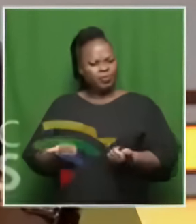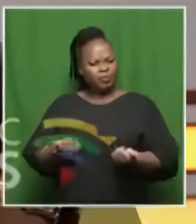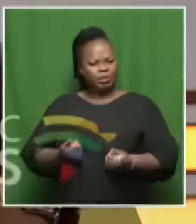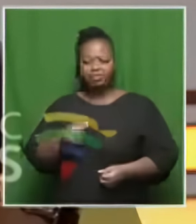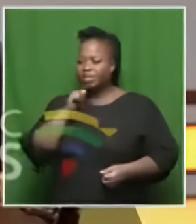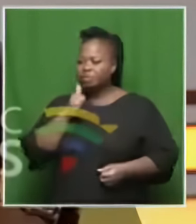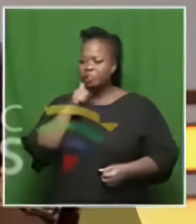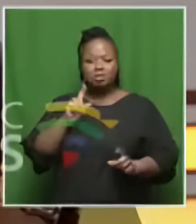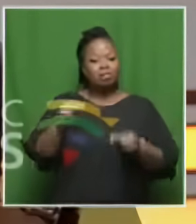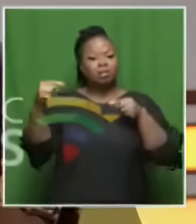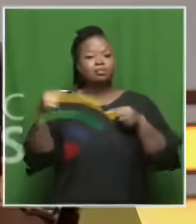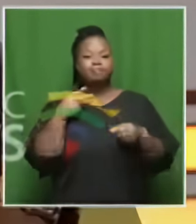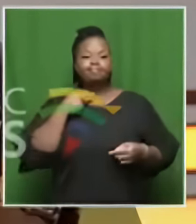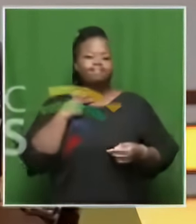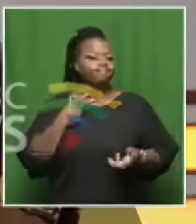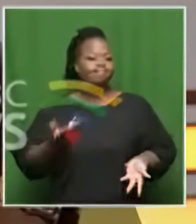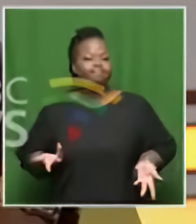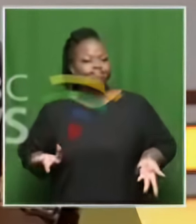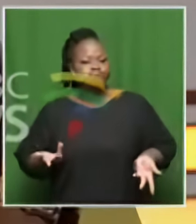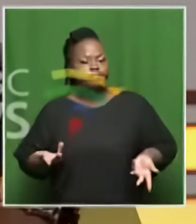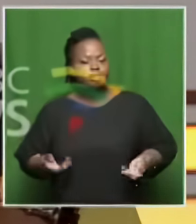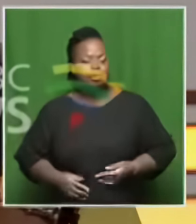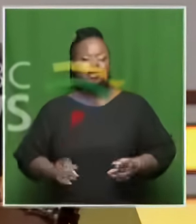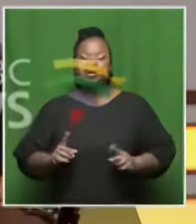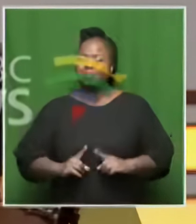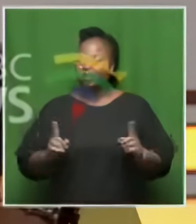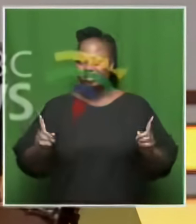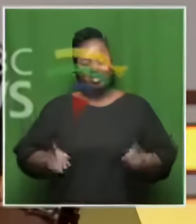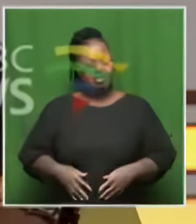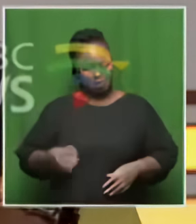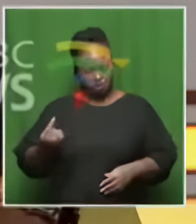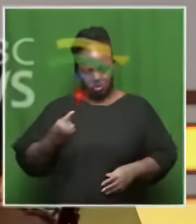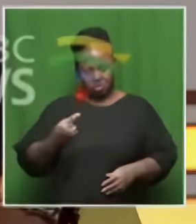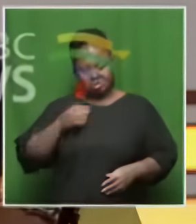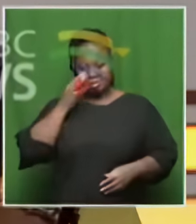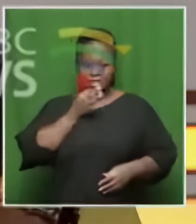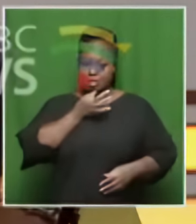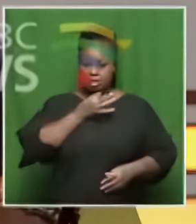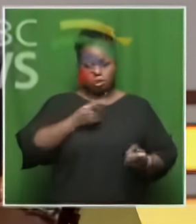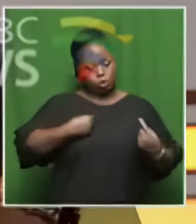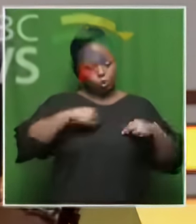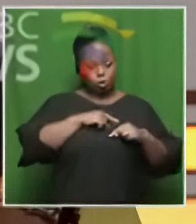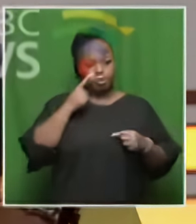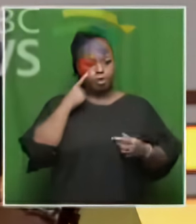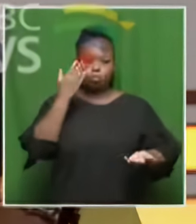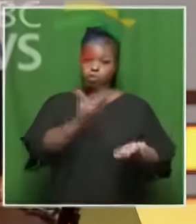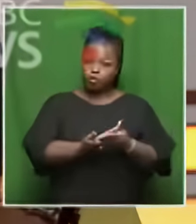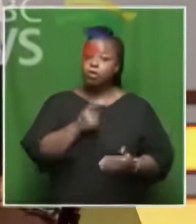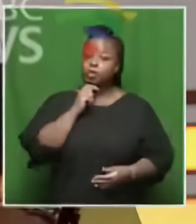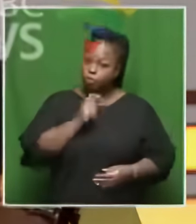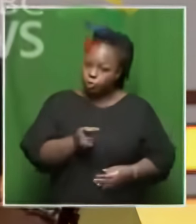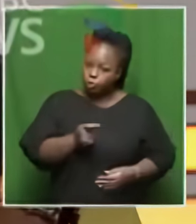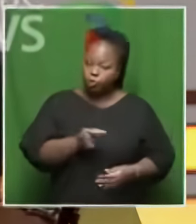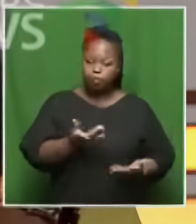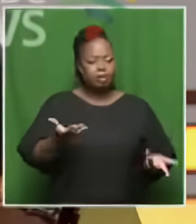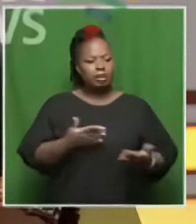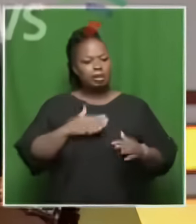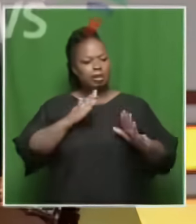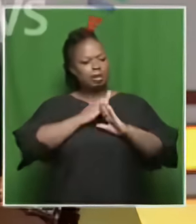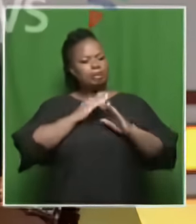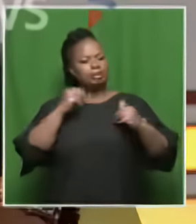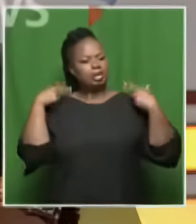want to challenge it, there's nothing you can do about it. But it's not for her to say we must prove that indeed there is no